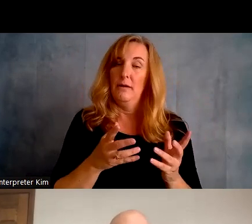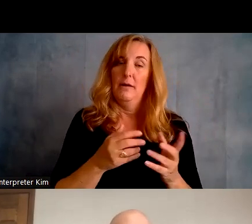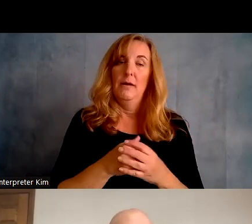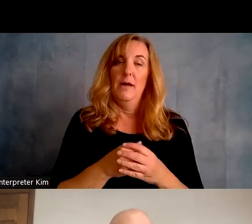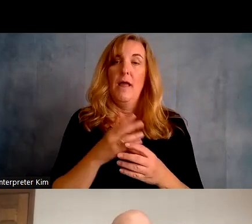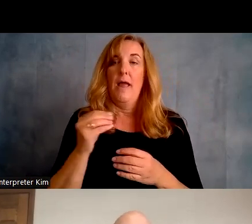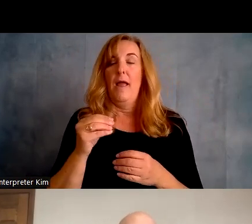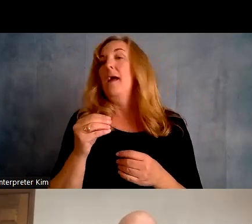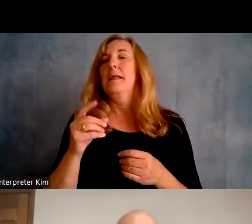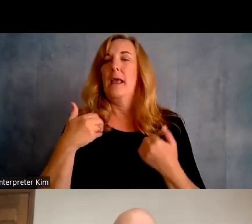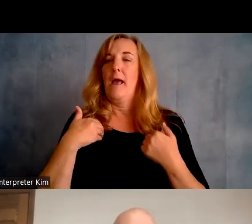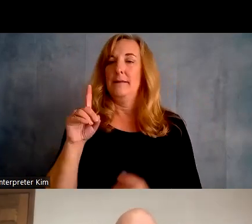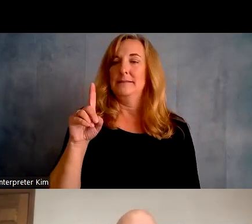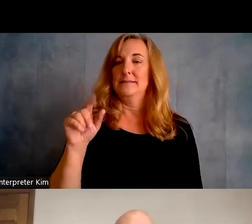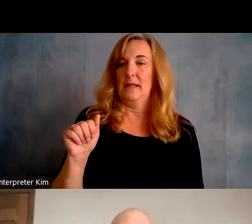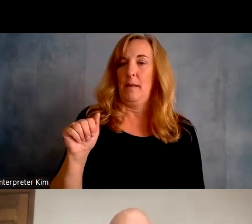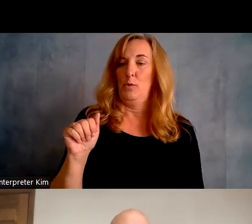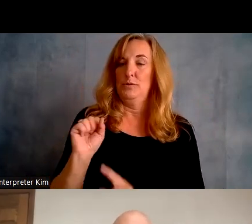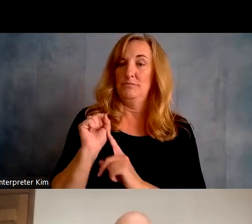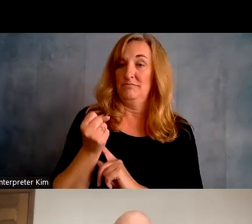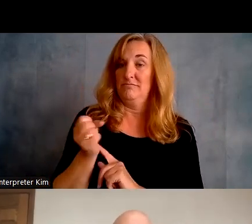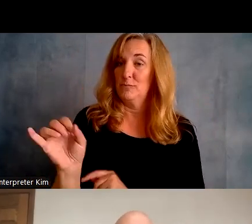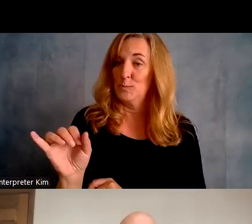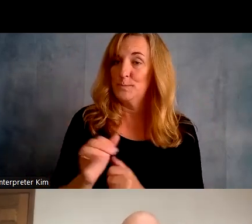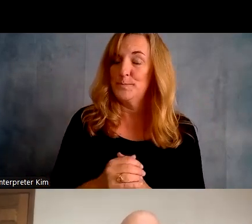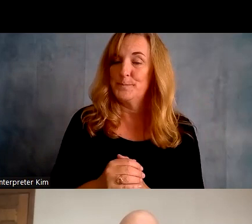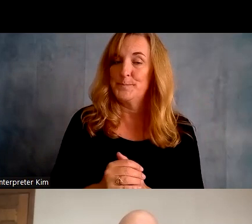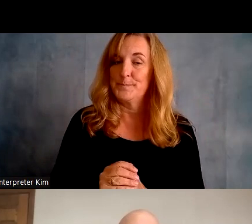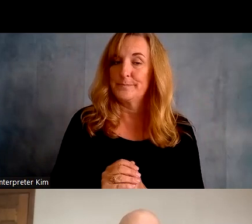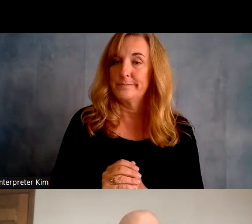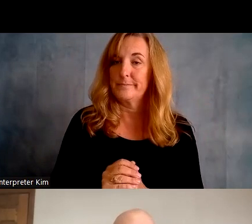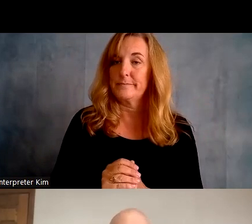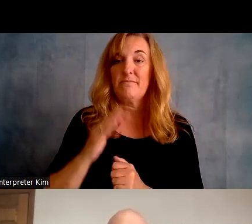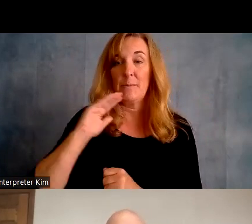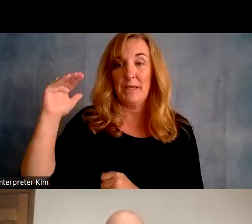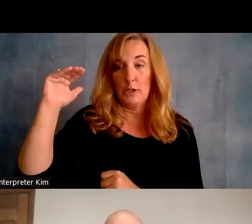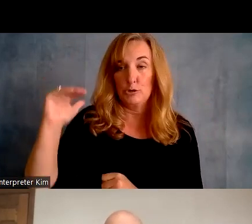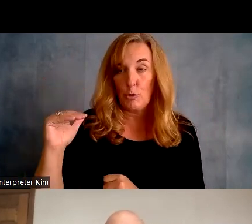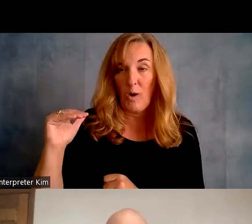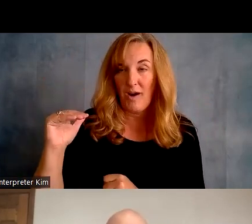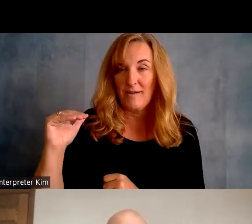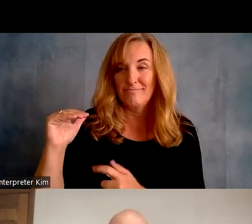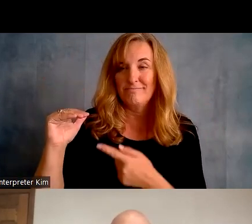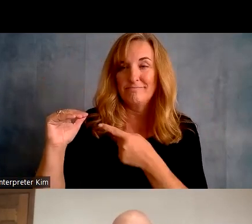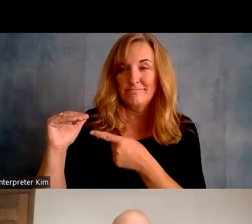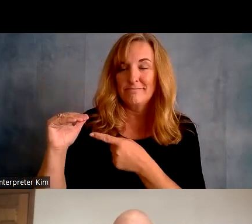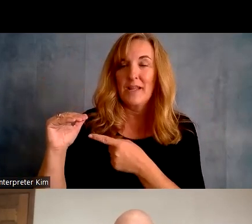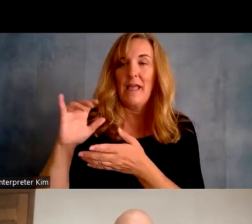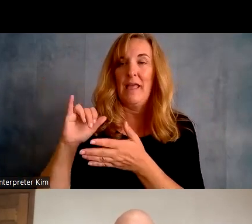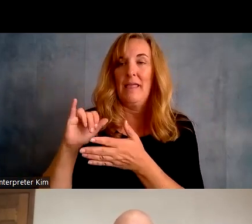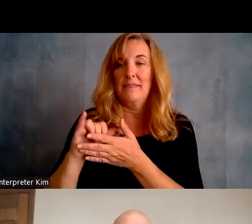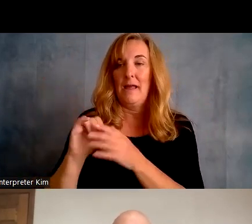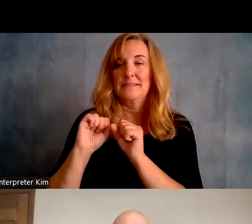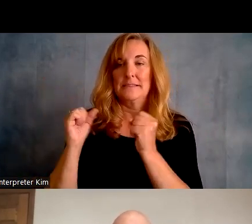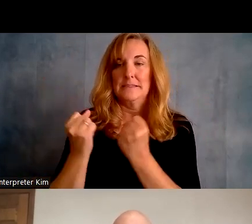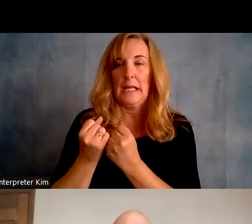that he had a disabling condition as well, being short in stature in this particular